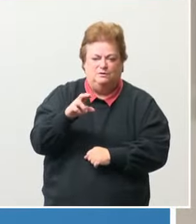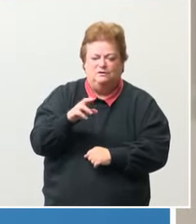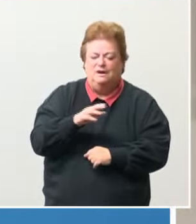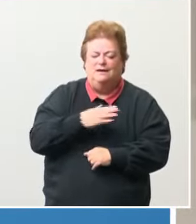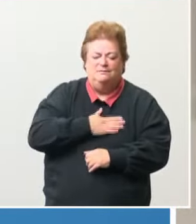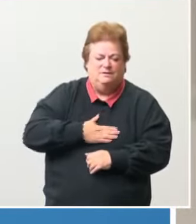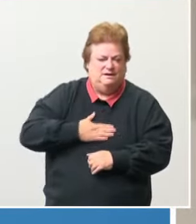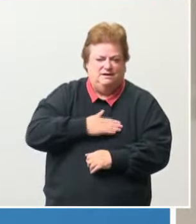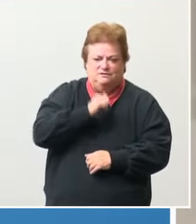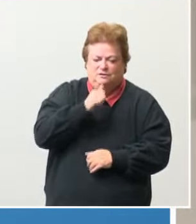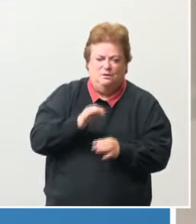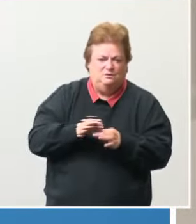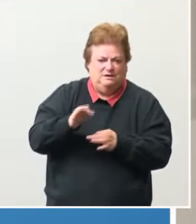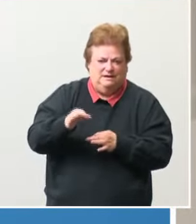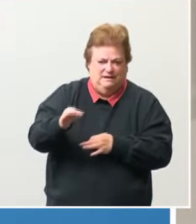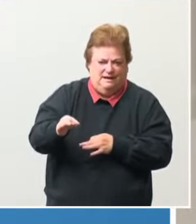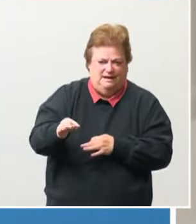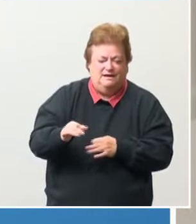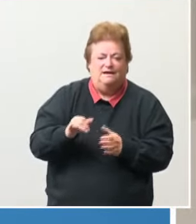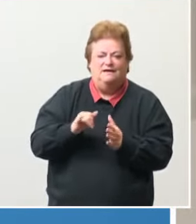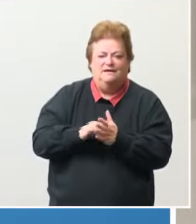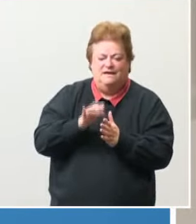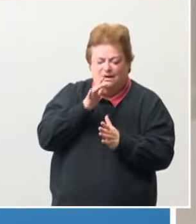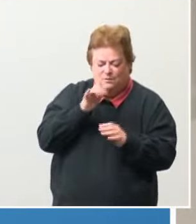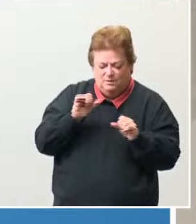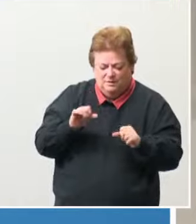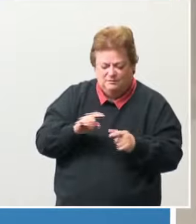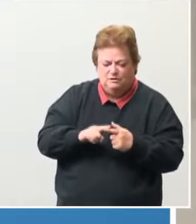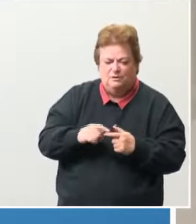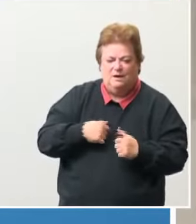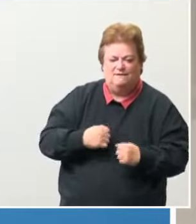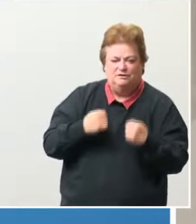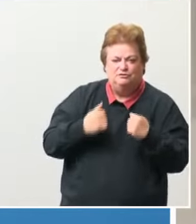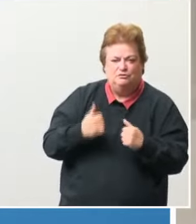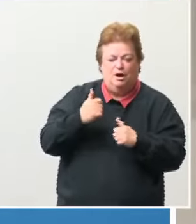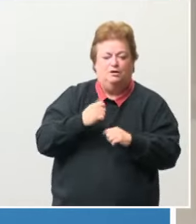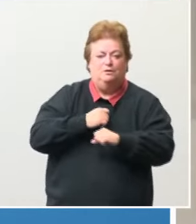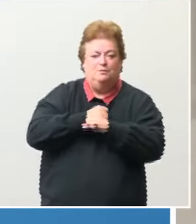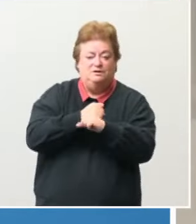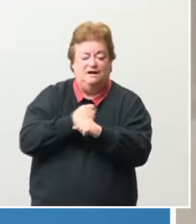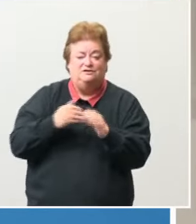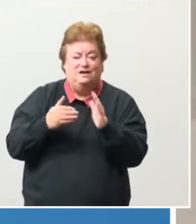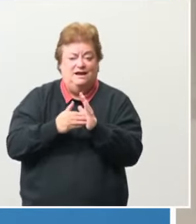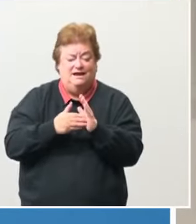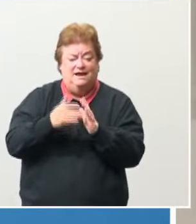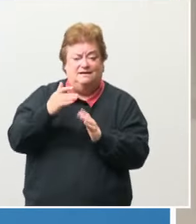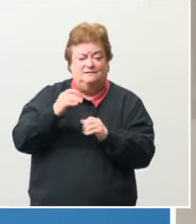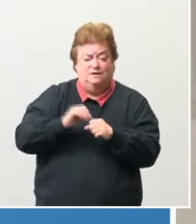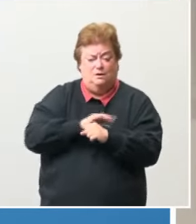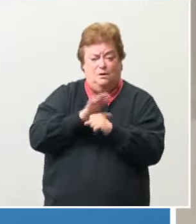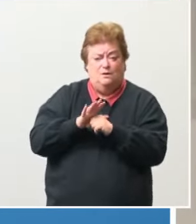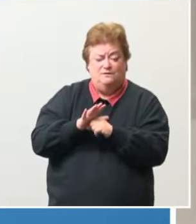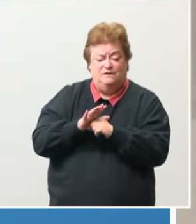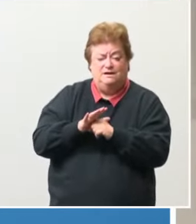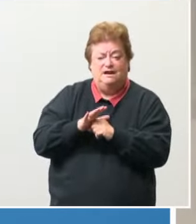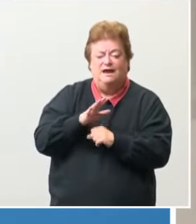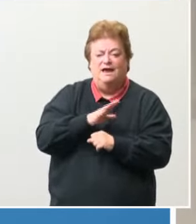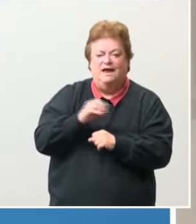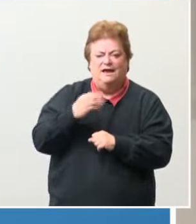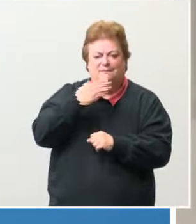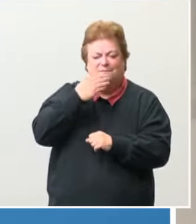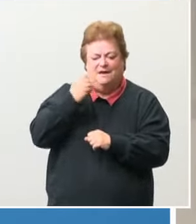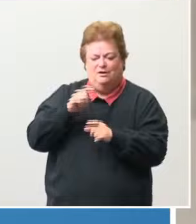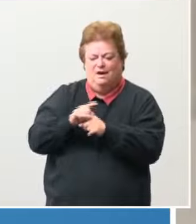don't delay. This will enable us to build stronger protection against the virus as individuals and as a community to